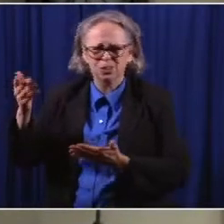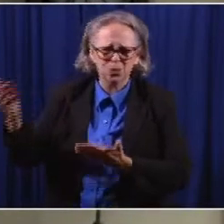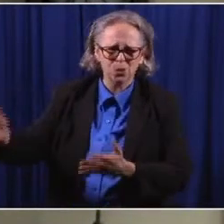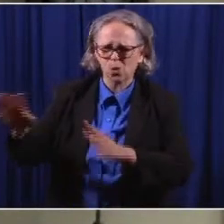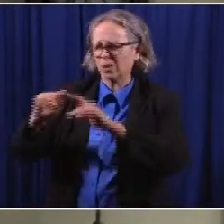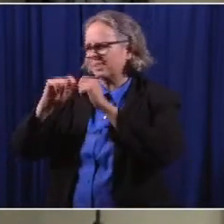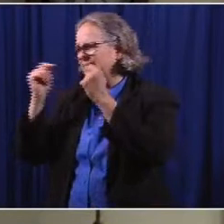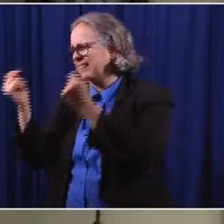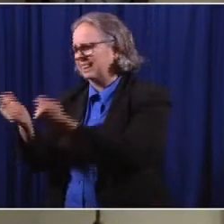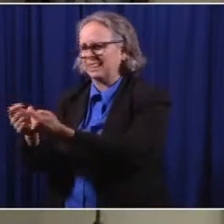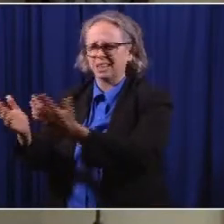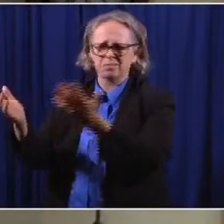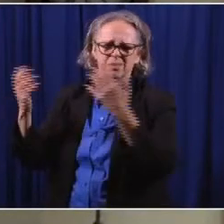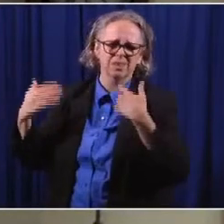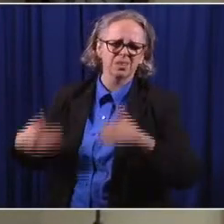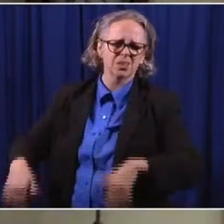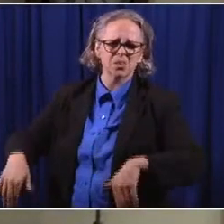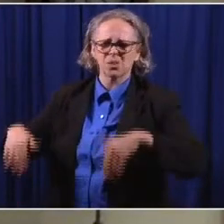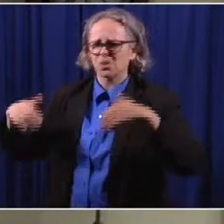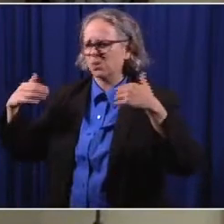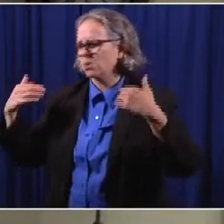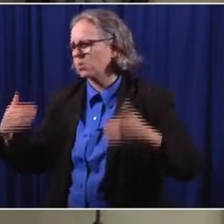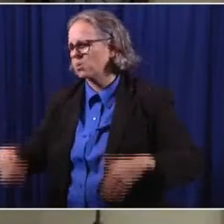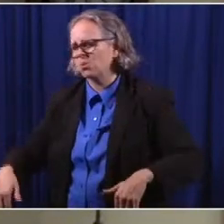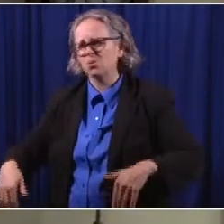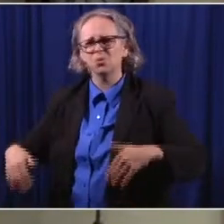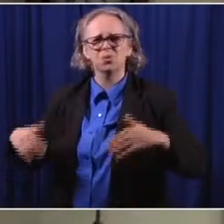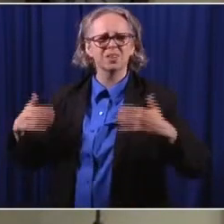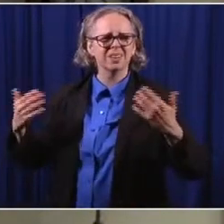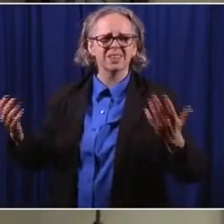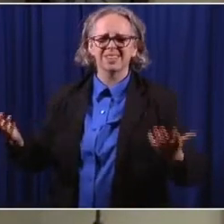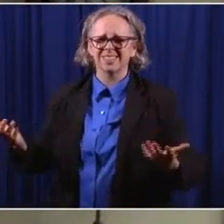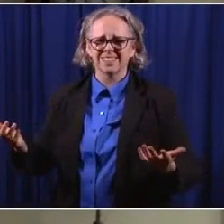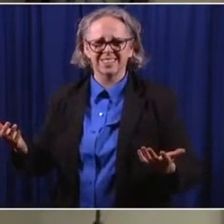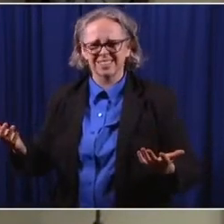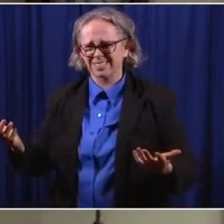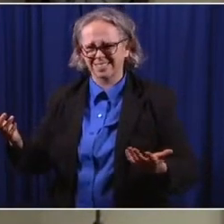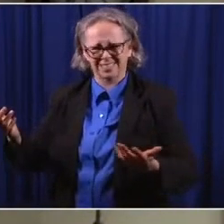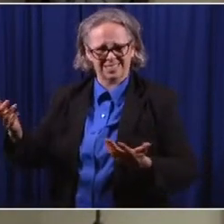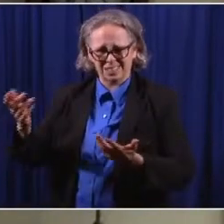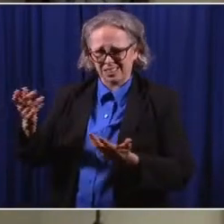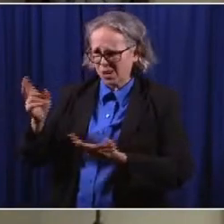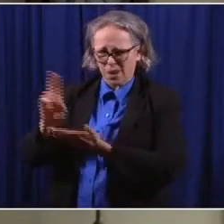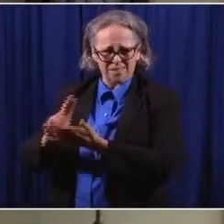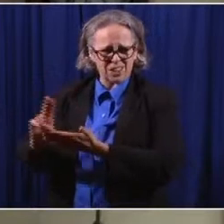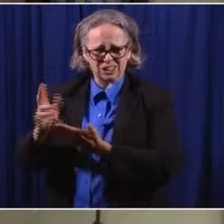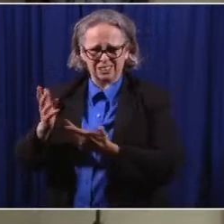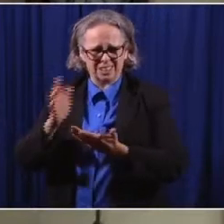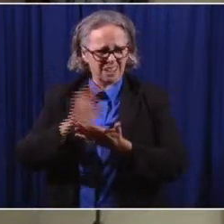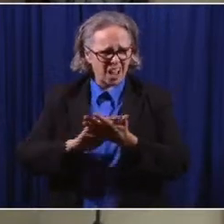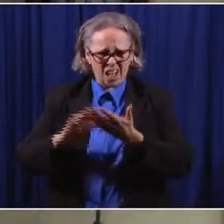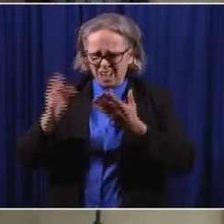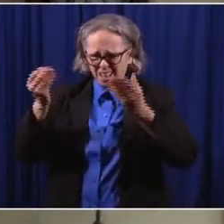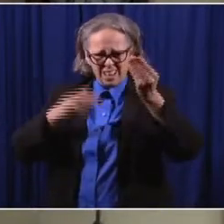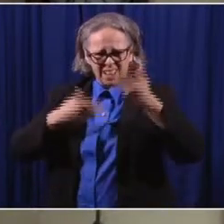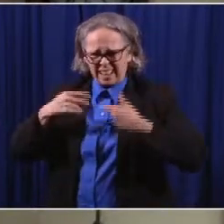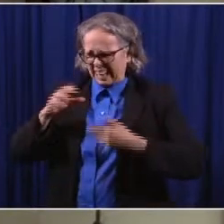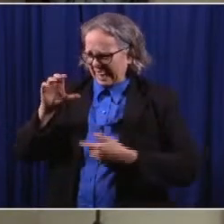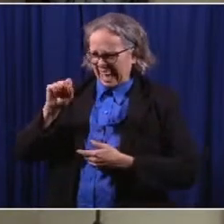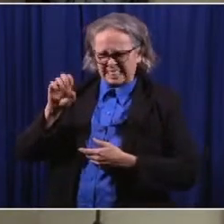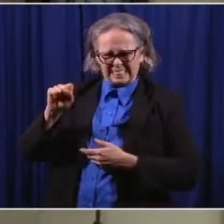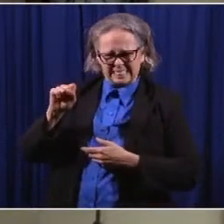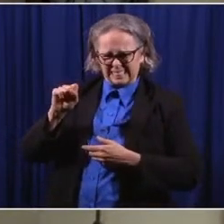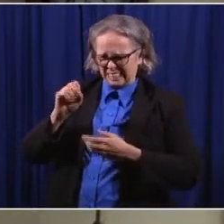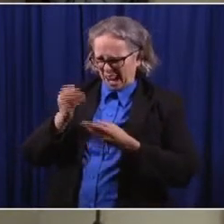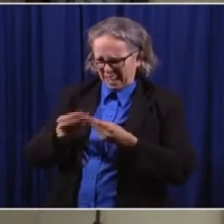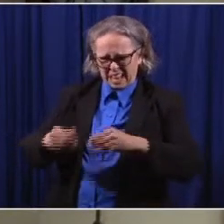I've said this before, but when you see a university or college that is reporting cases, it really means that they're doing